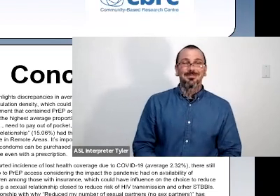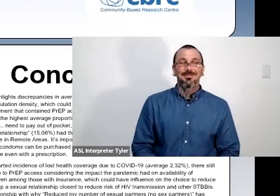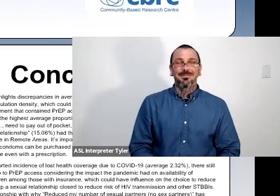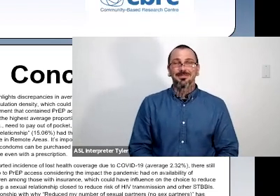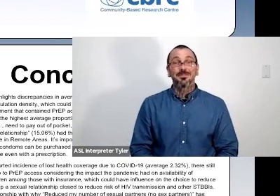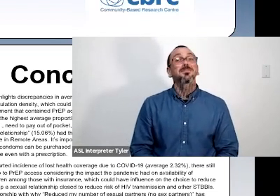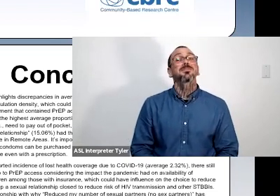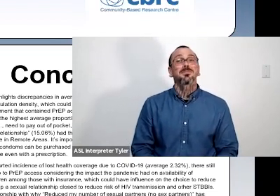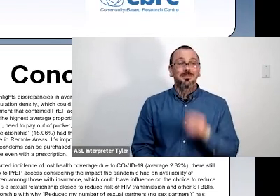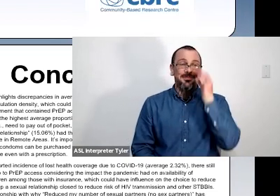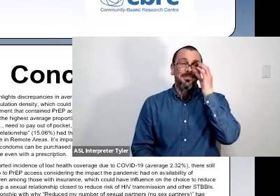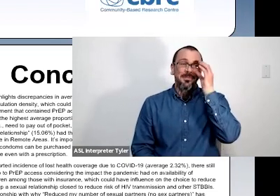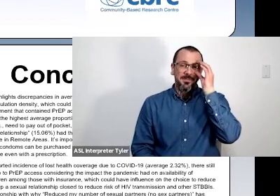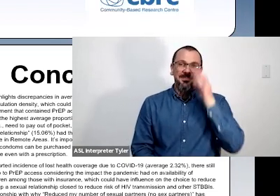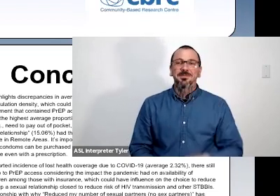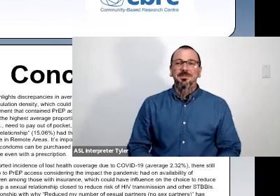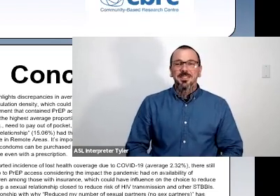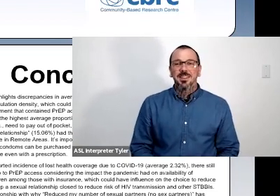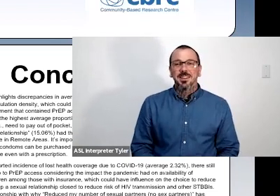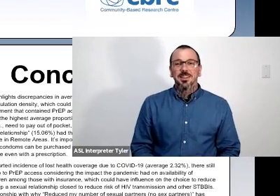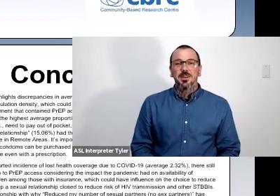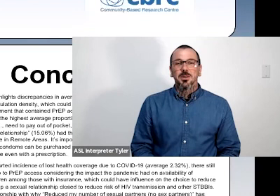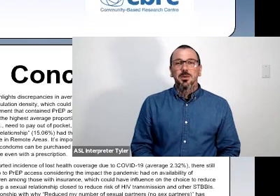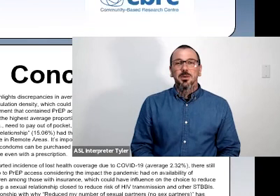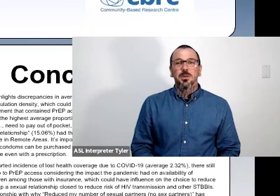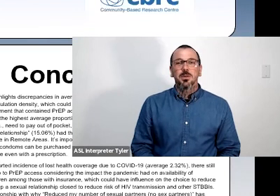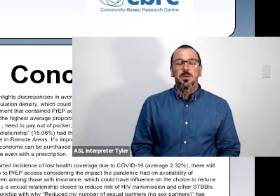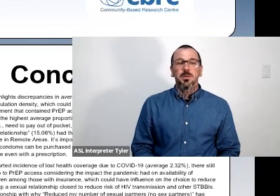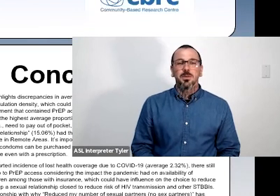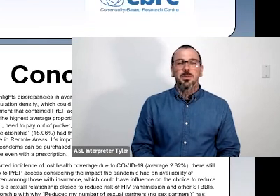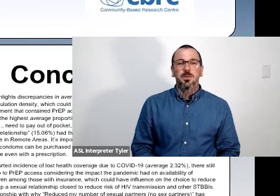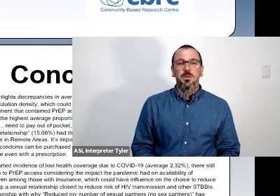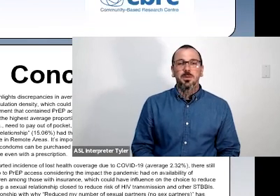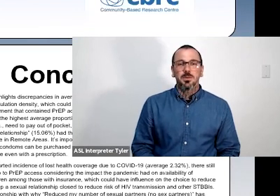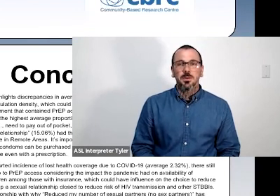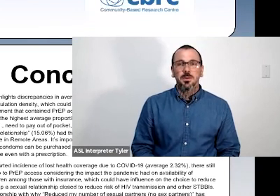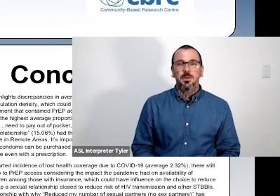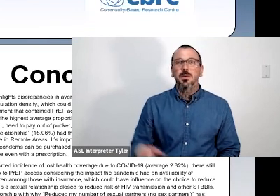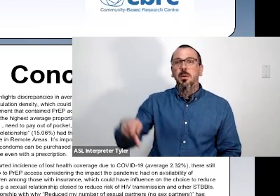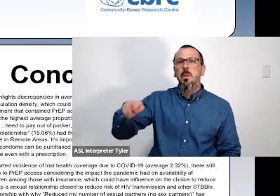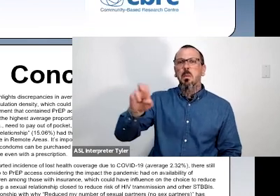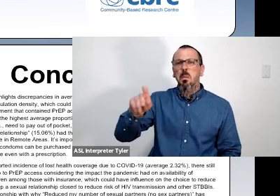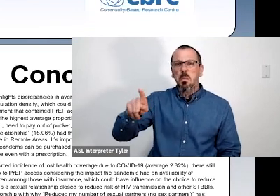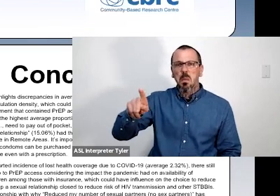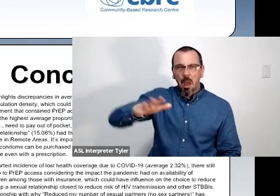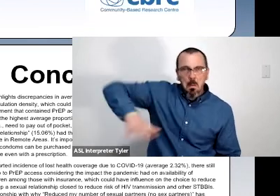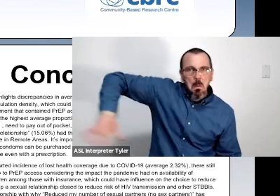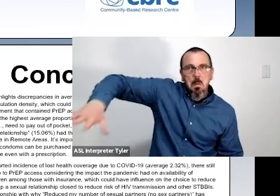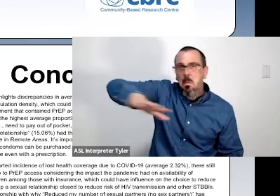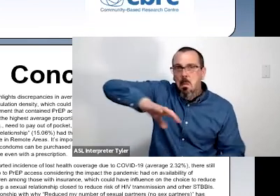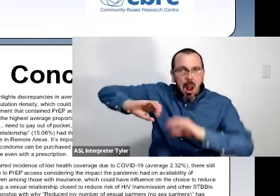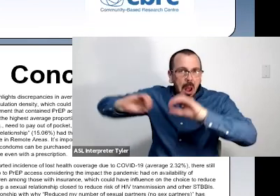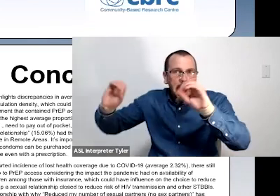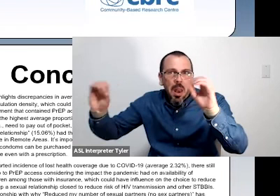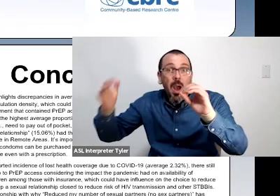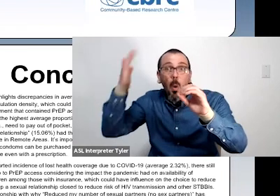First question, what do you see as potential solutions to PrEP deserts, sorry. Oh,